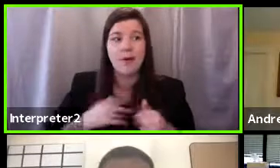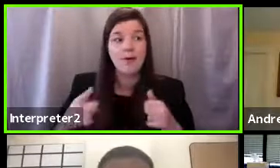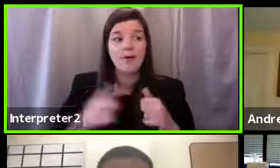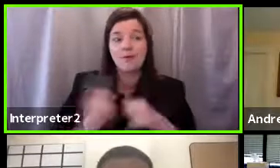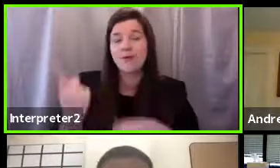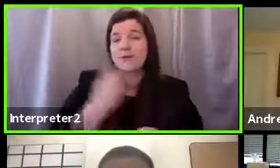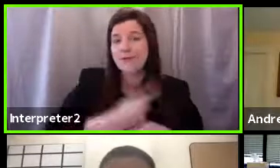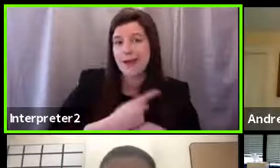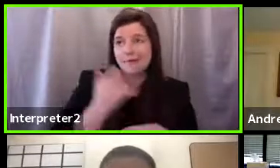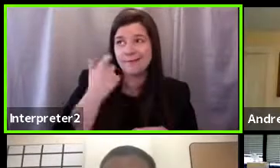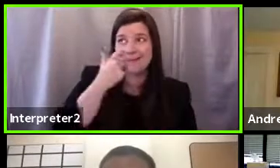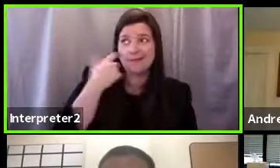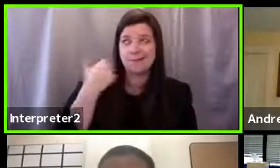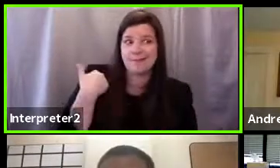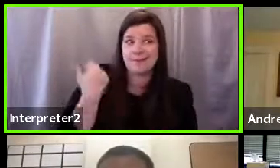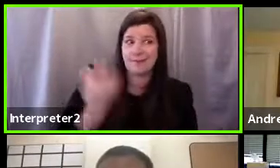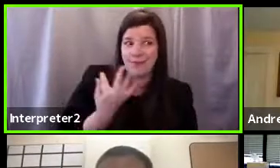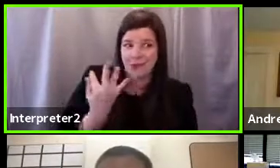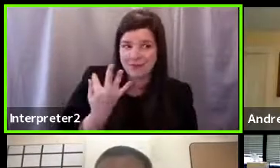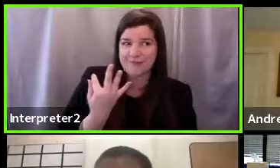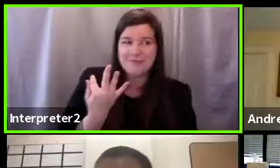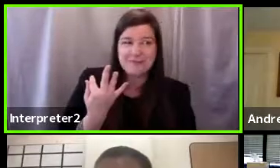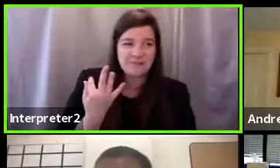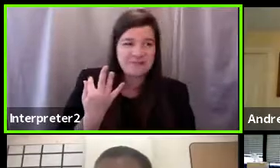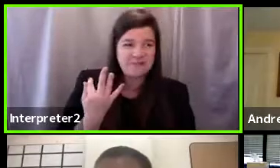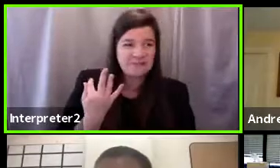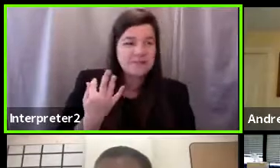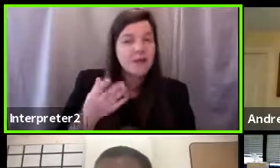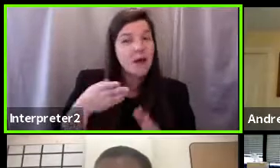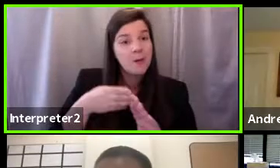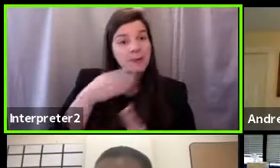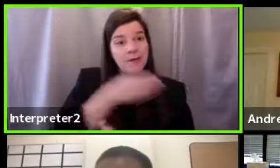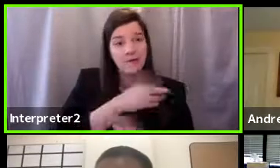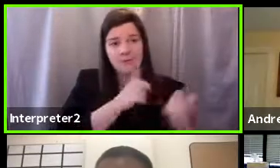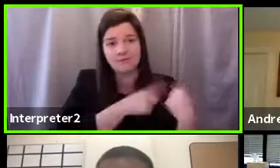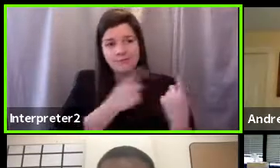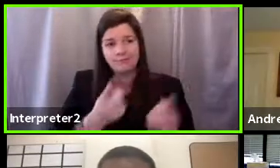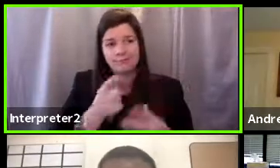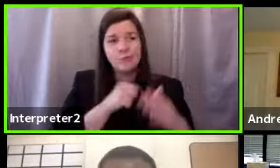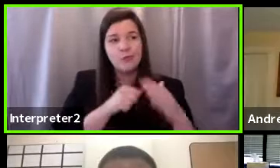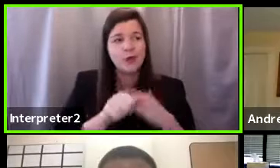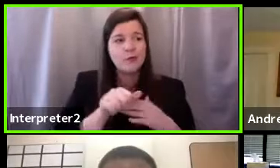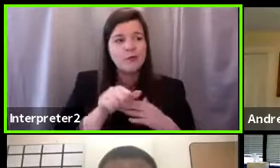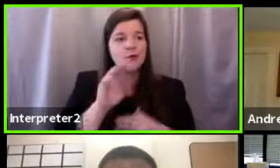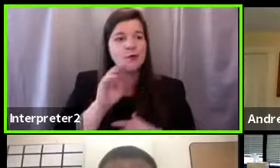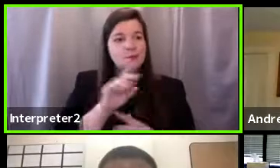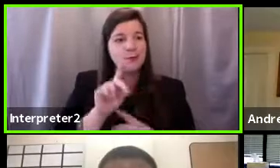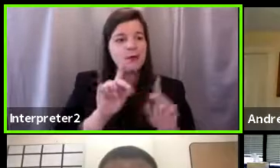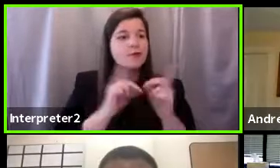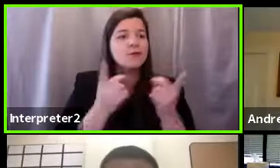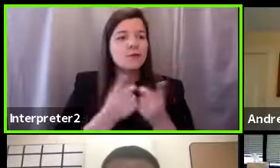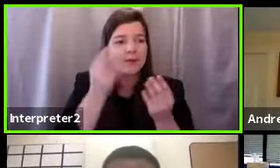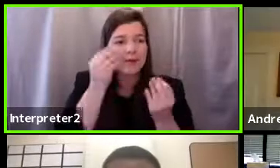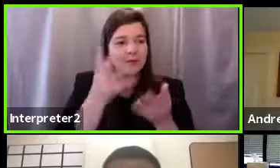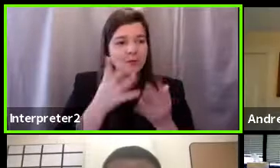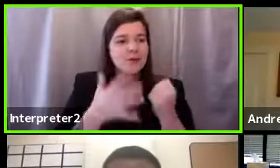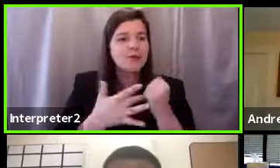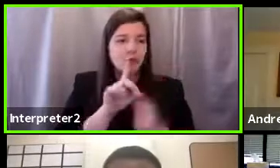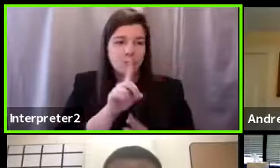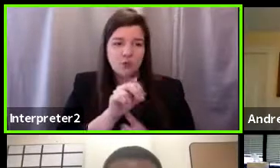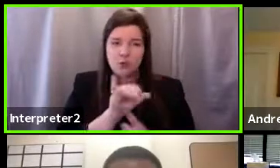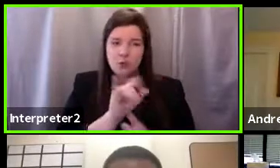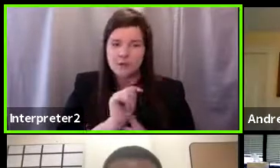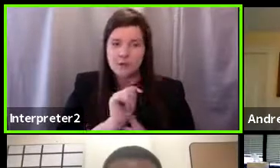was on Friday. Formerly, I was with the Department of Information Technology as the